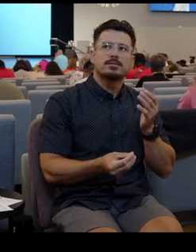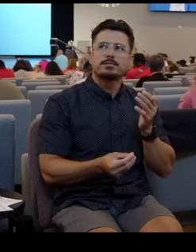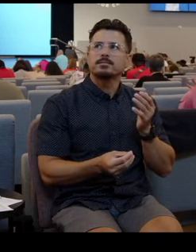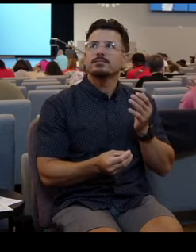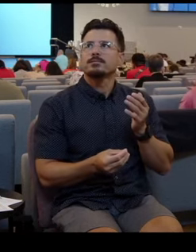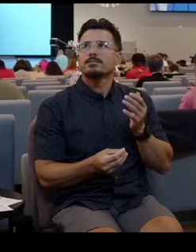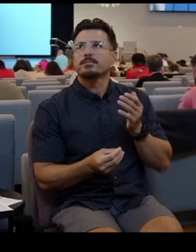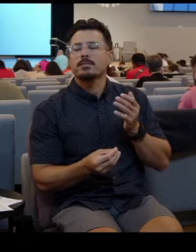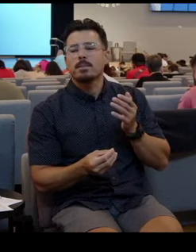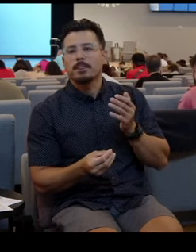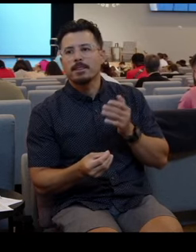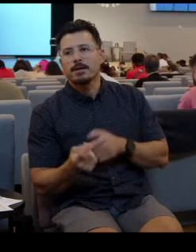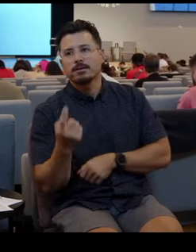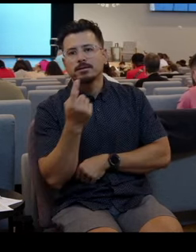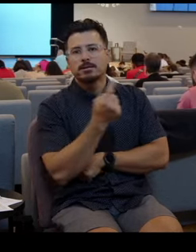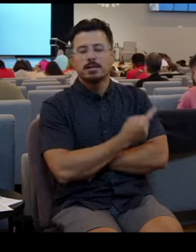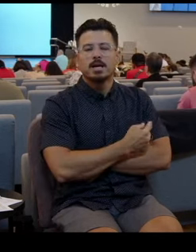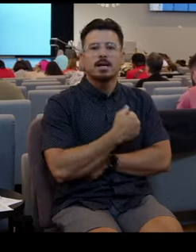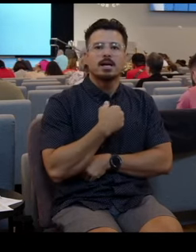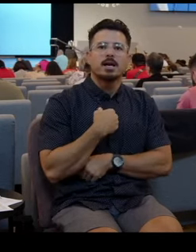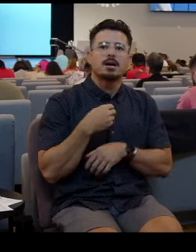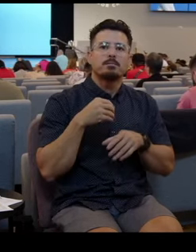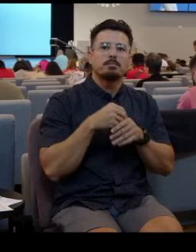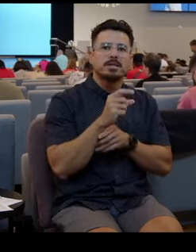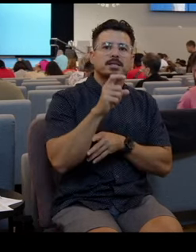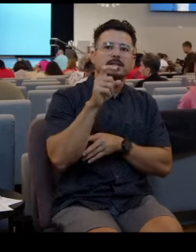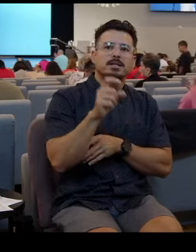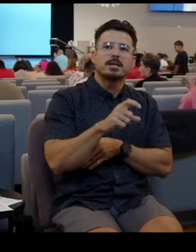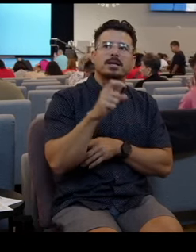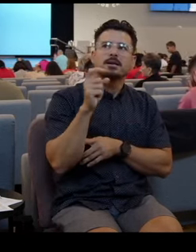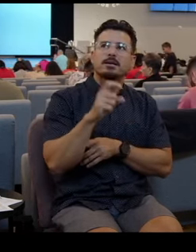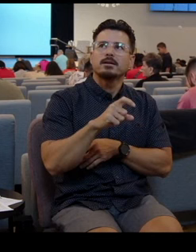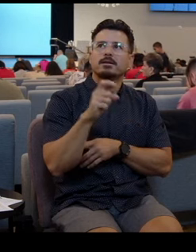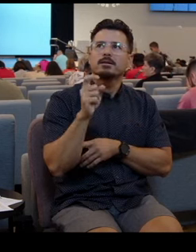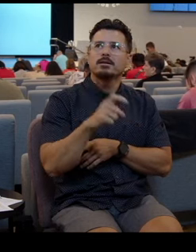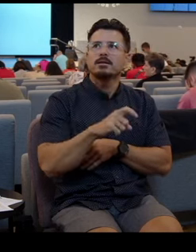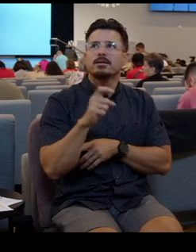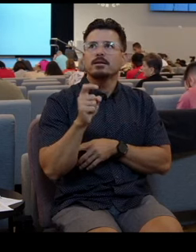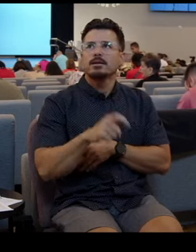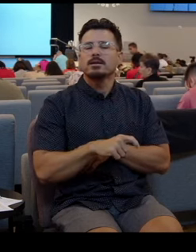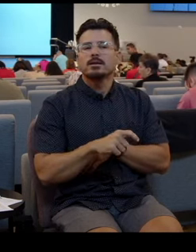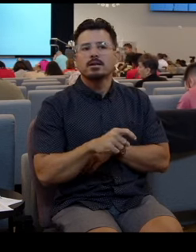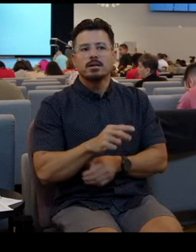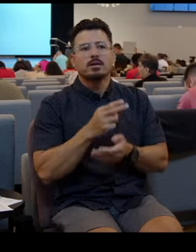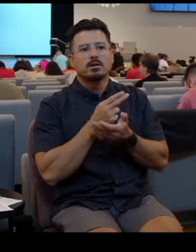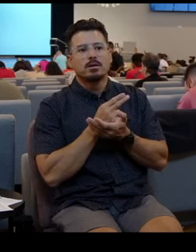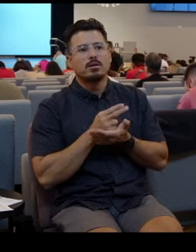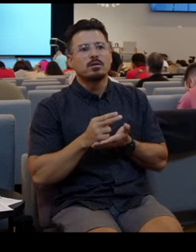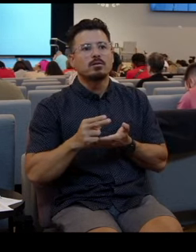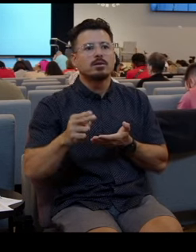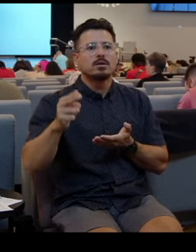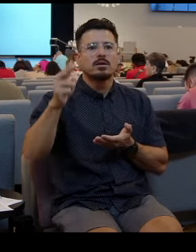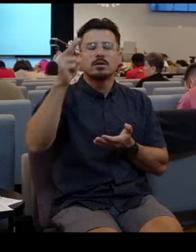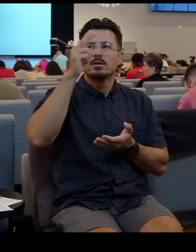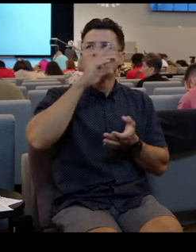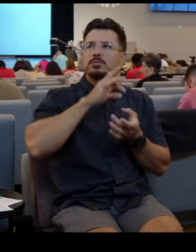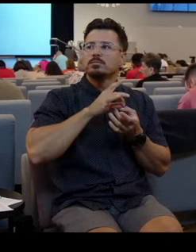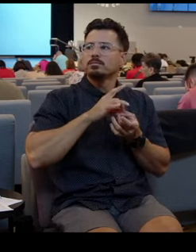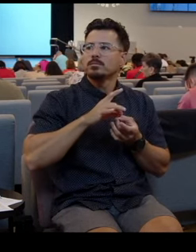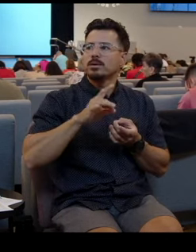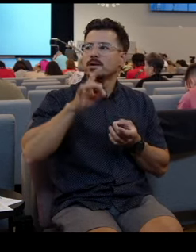in need. And I'm in need. Holy